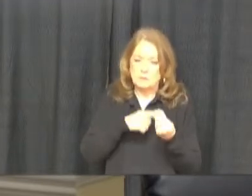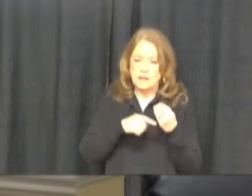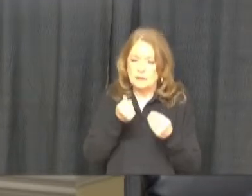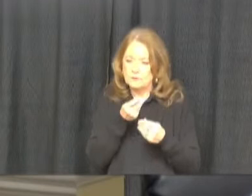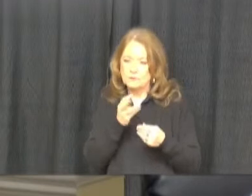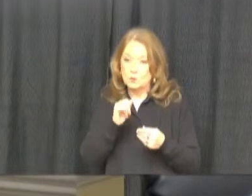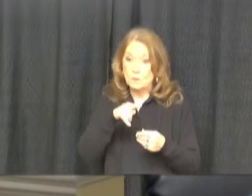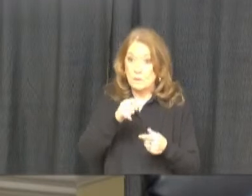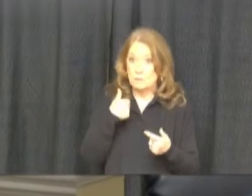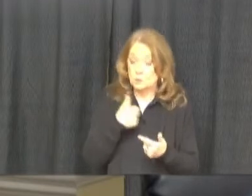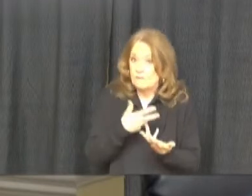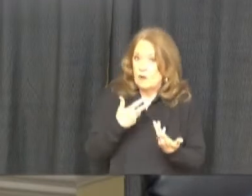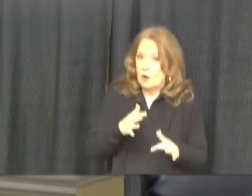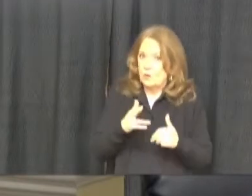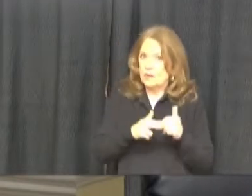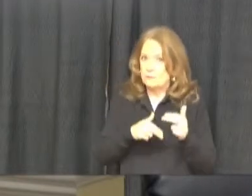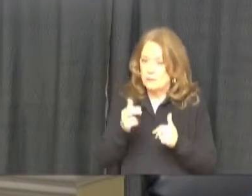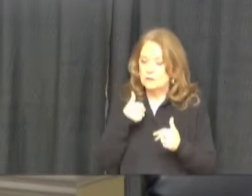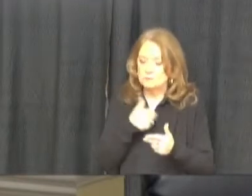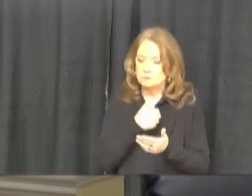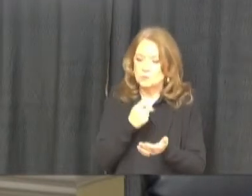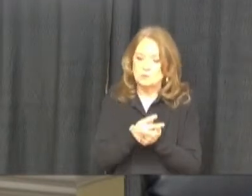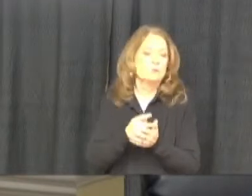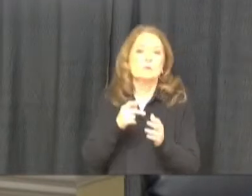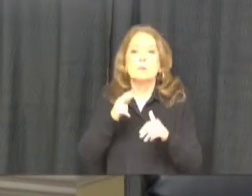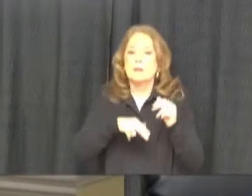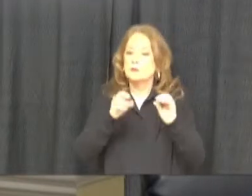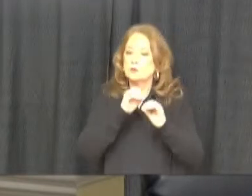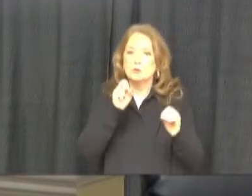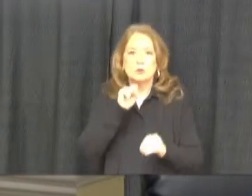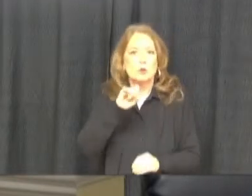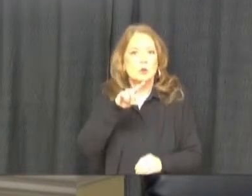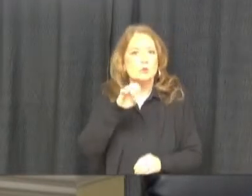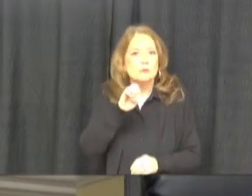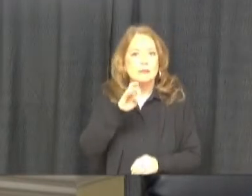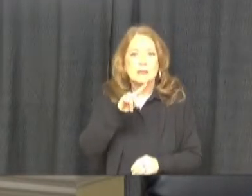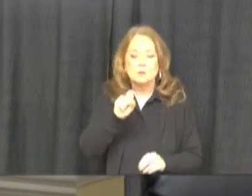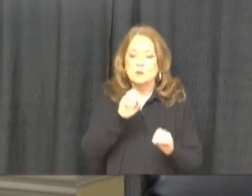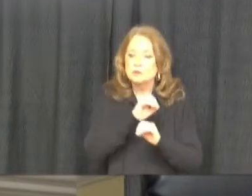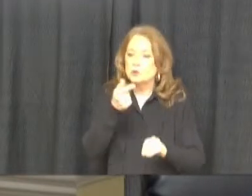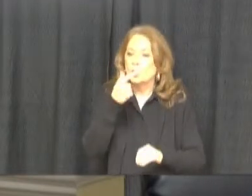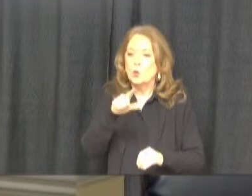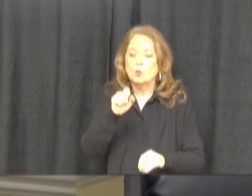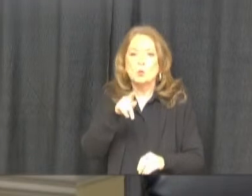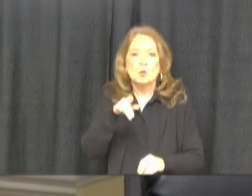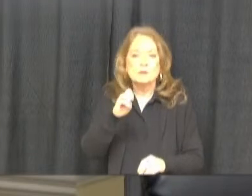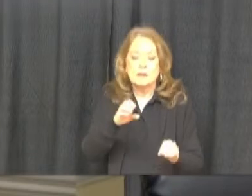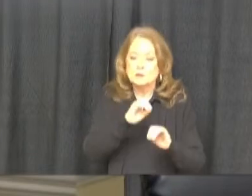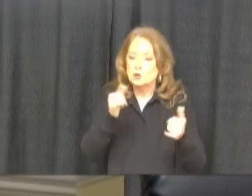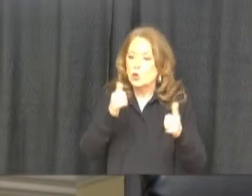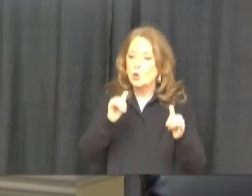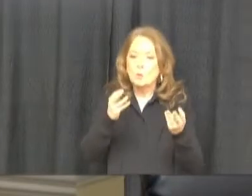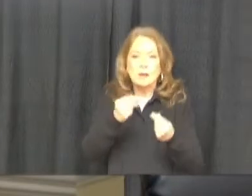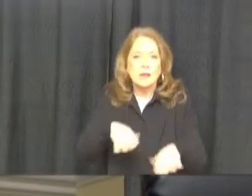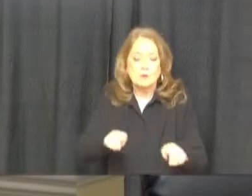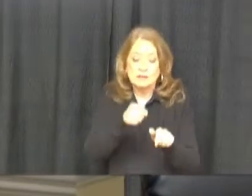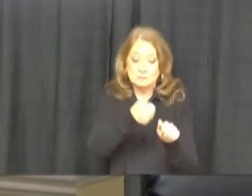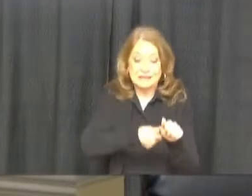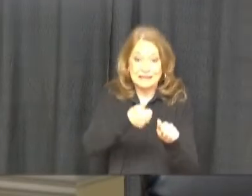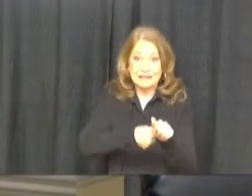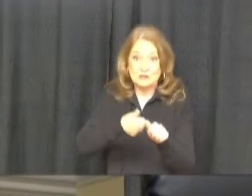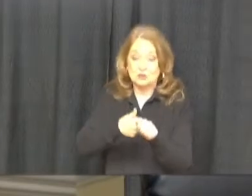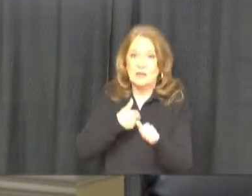we've built. They were built with no sidewalks, no green space, no playgrounds, but each one of them had